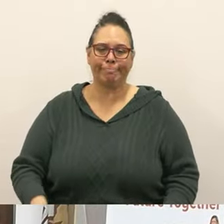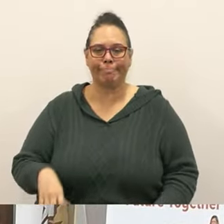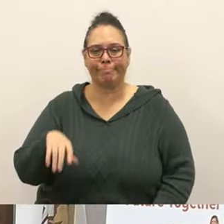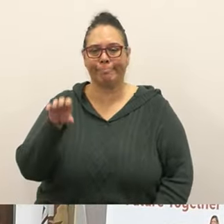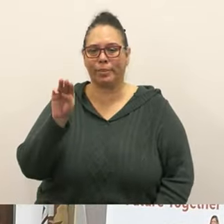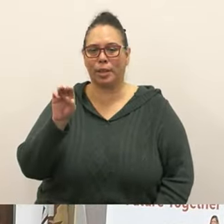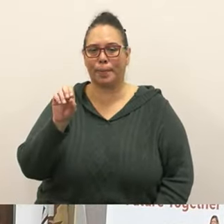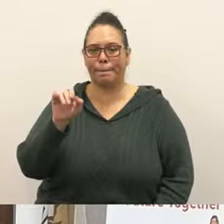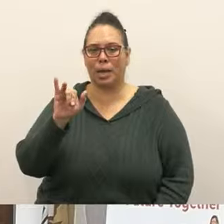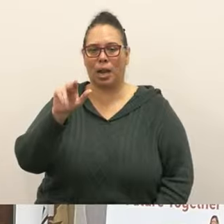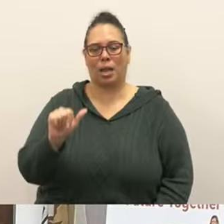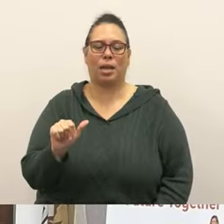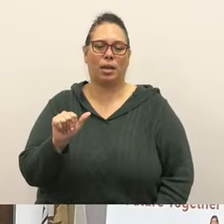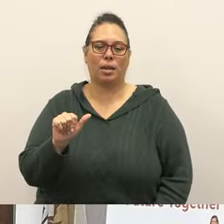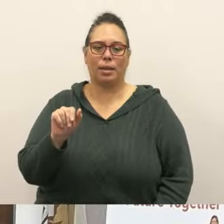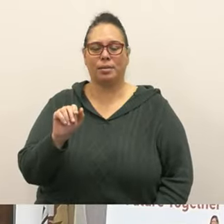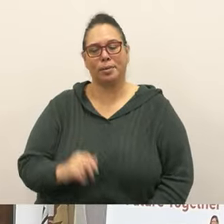Mendoza.